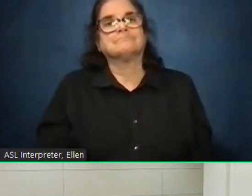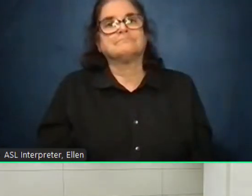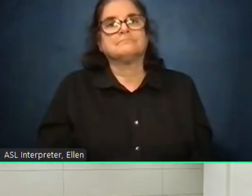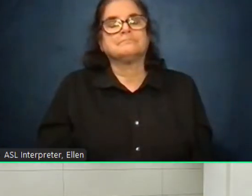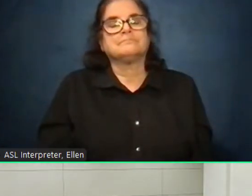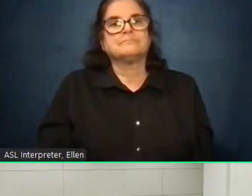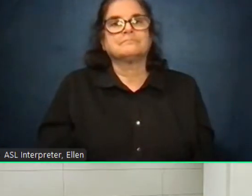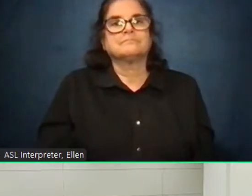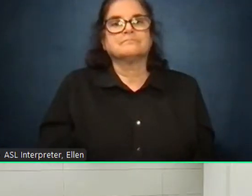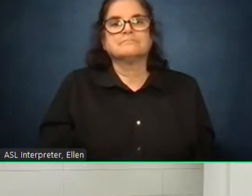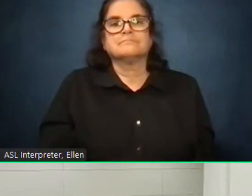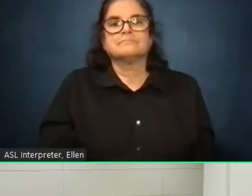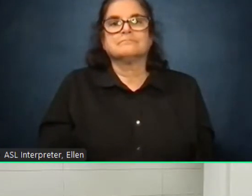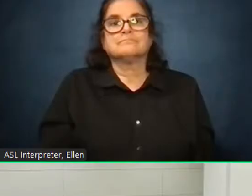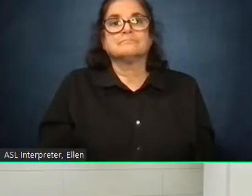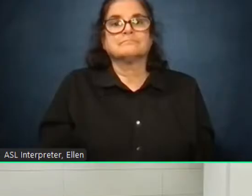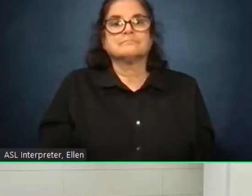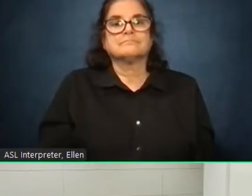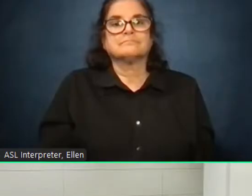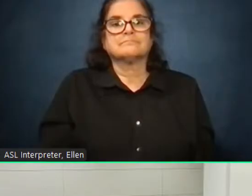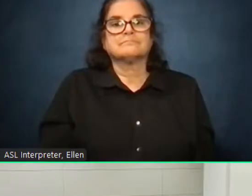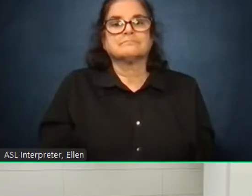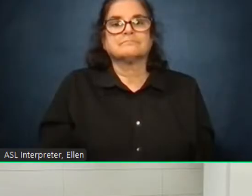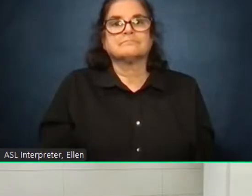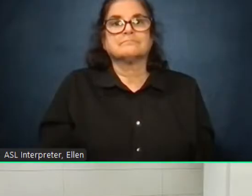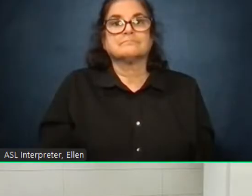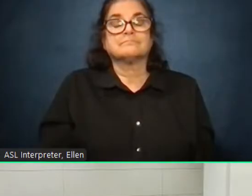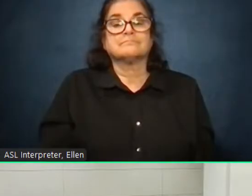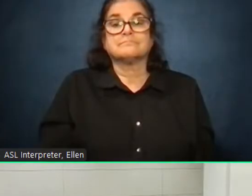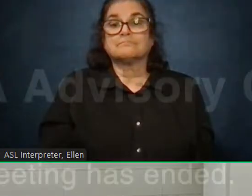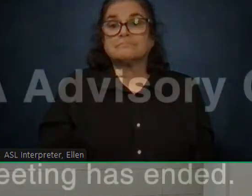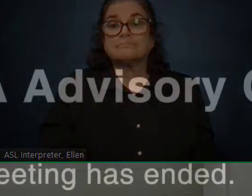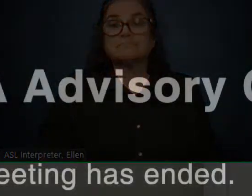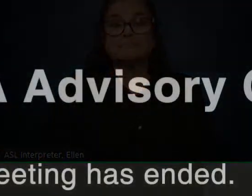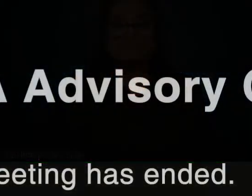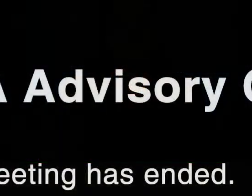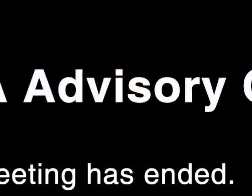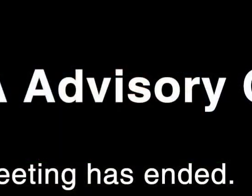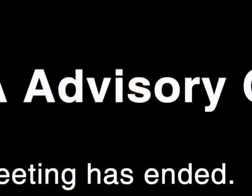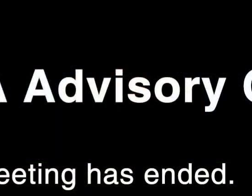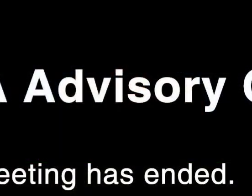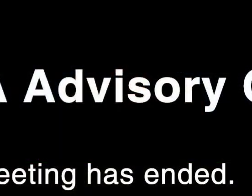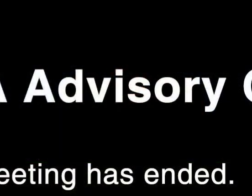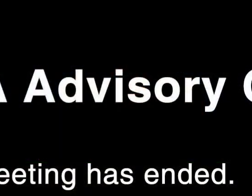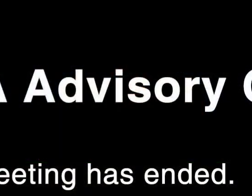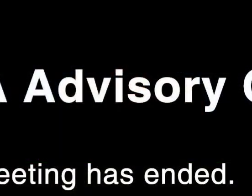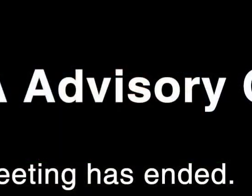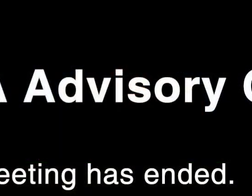That, oh no. Recording.